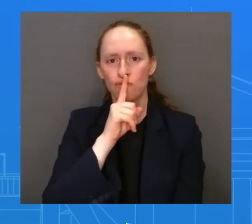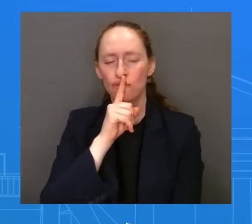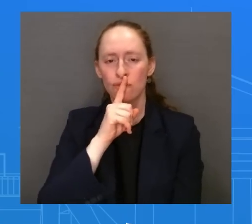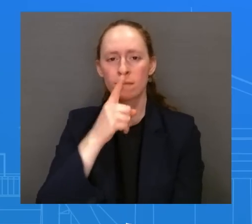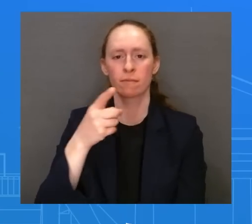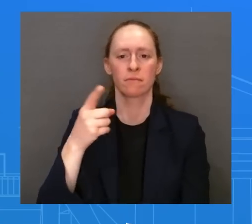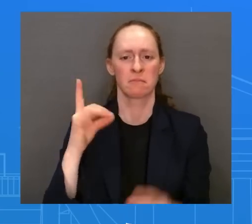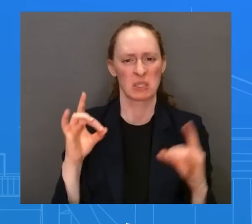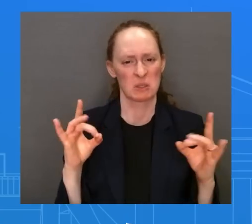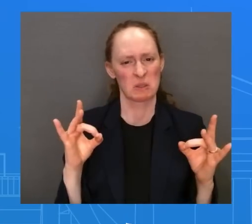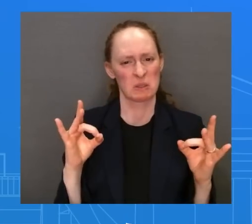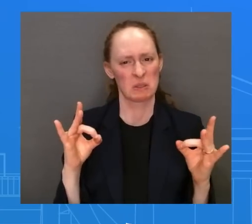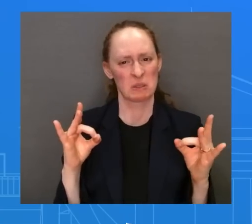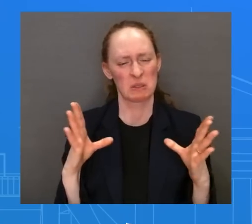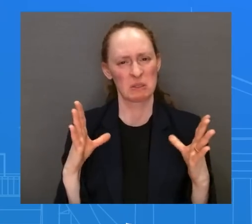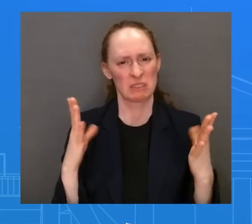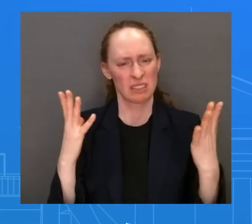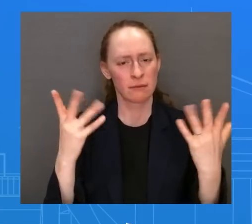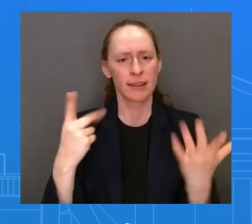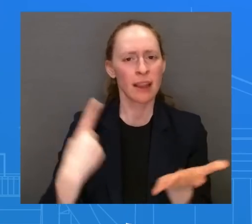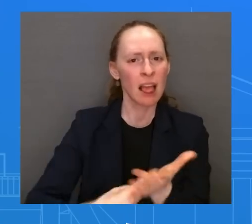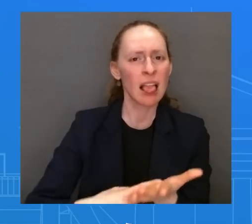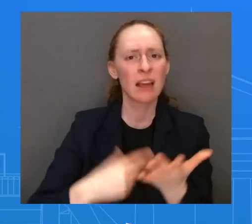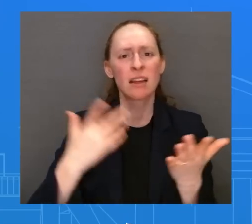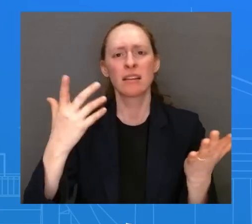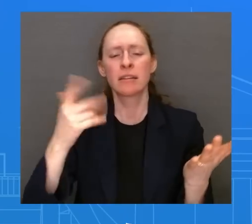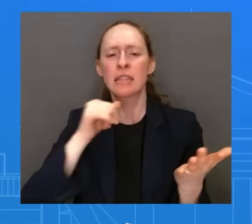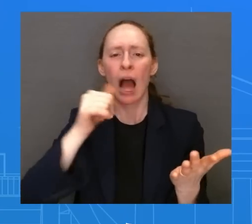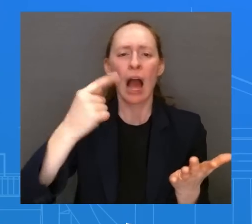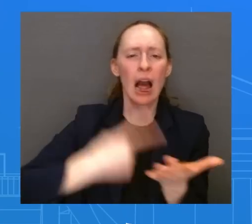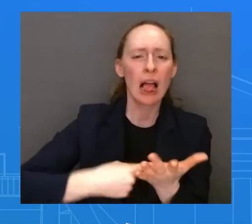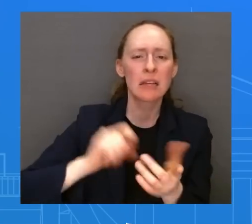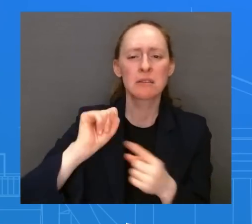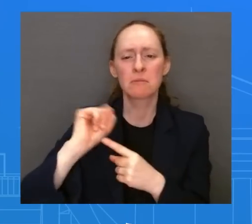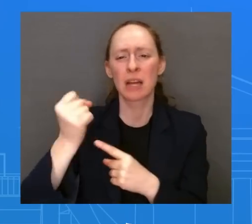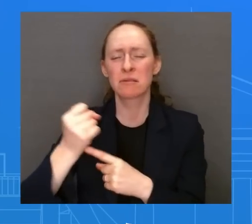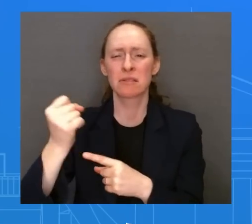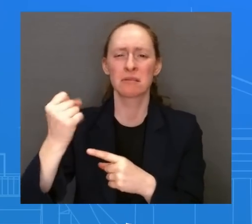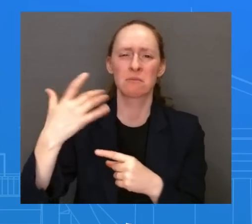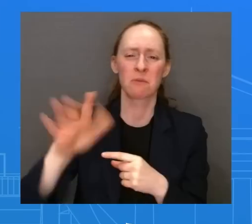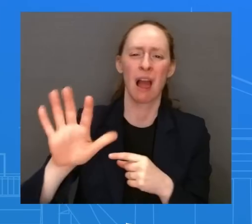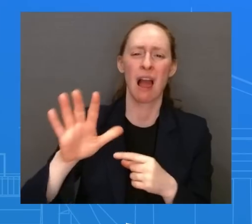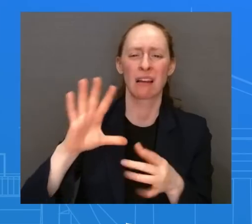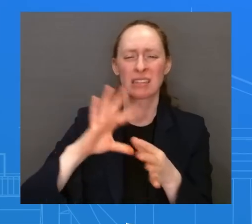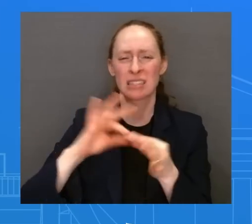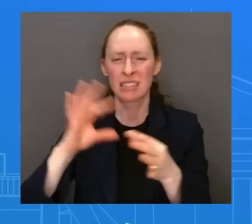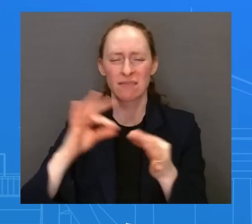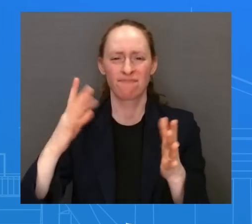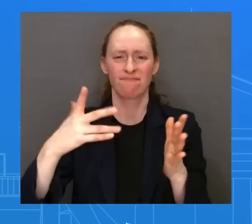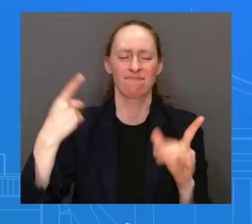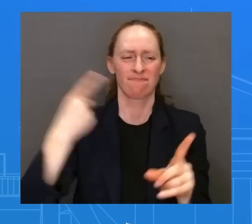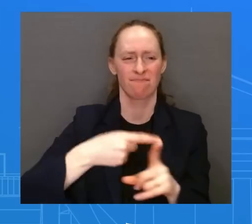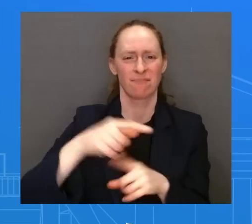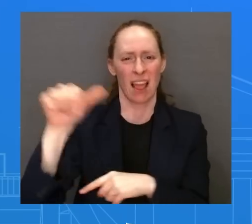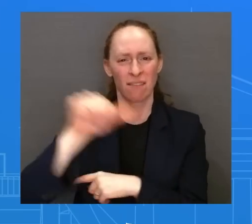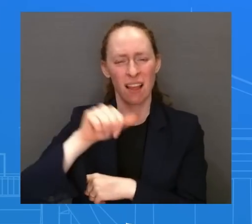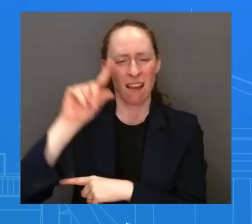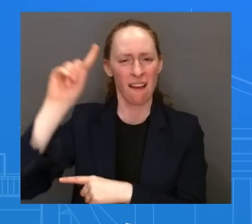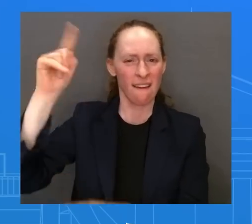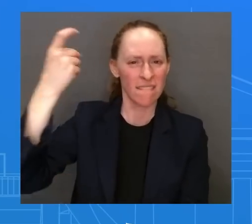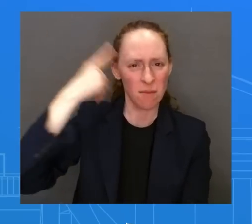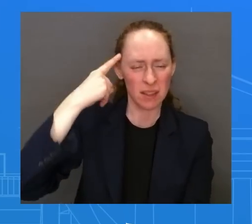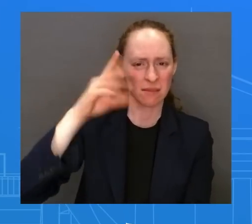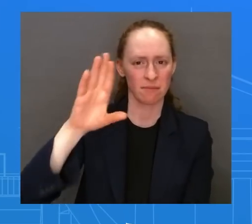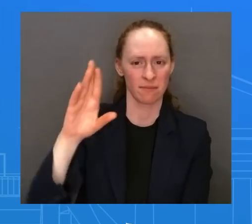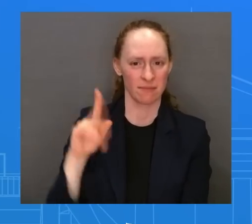government's position we obviously ended up seeing Connie flee the country yeah um and so was